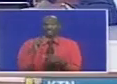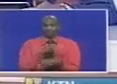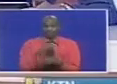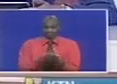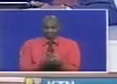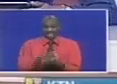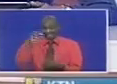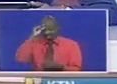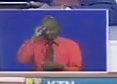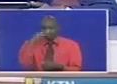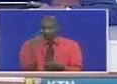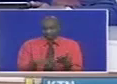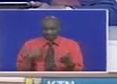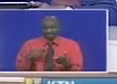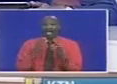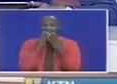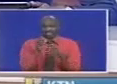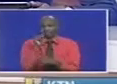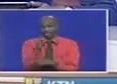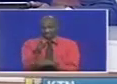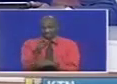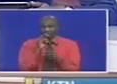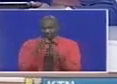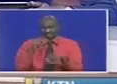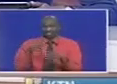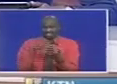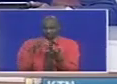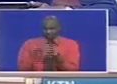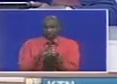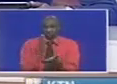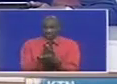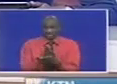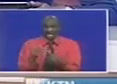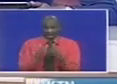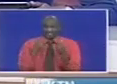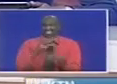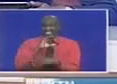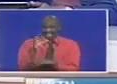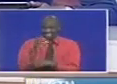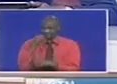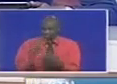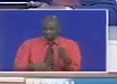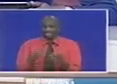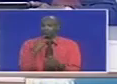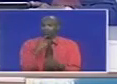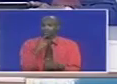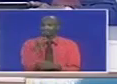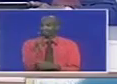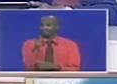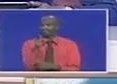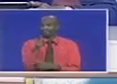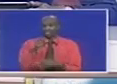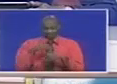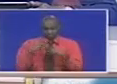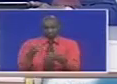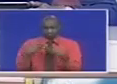the government has been responding to that particular situation across the country, especially in Turkana, with distribution